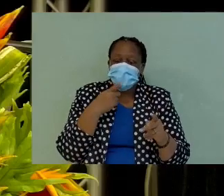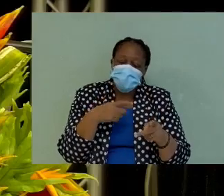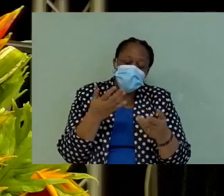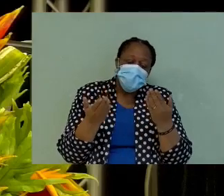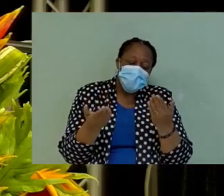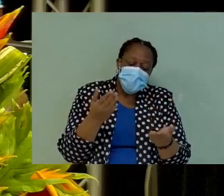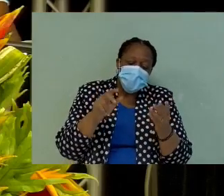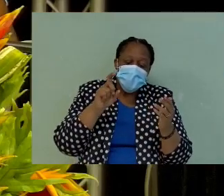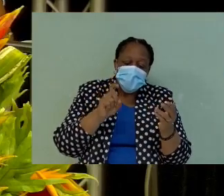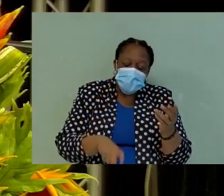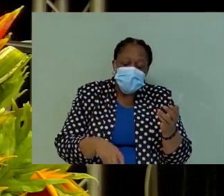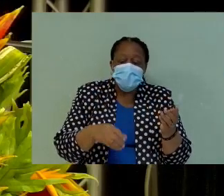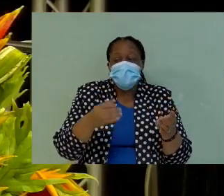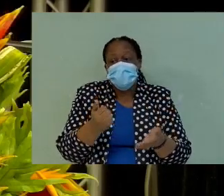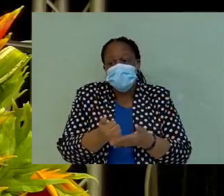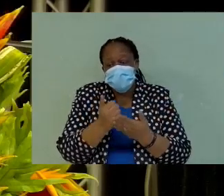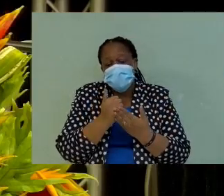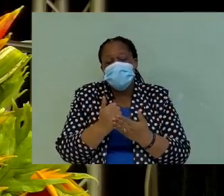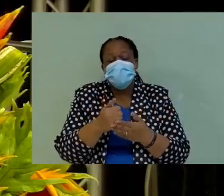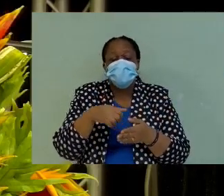Development.